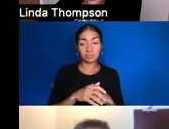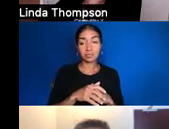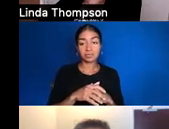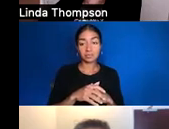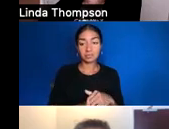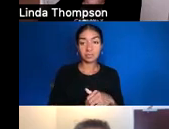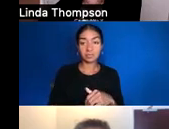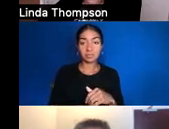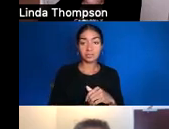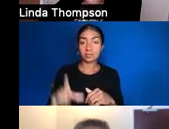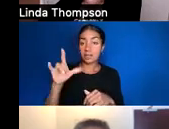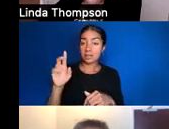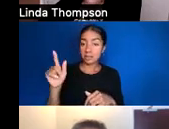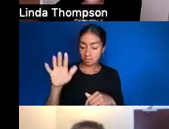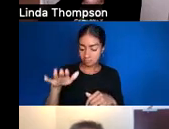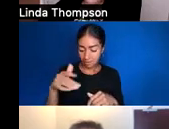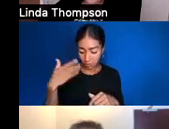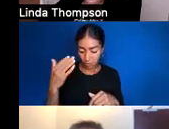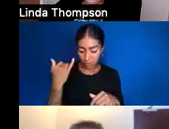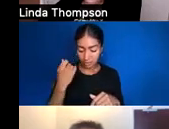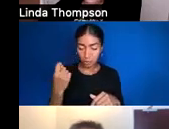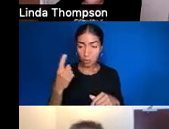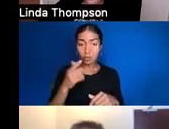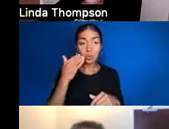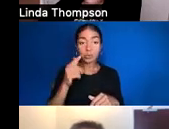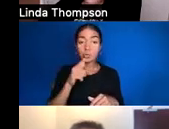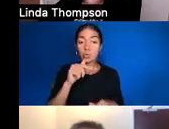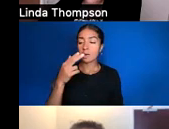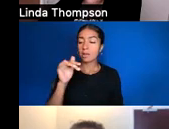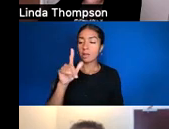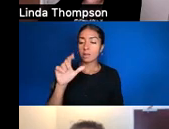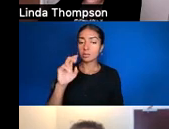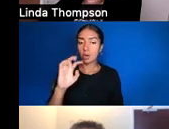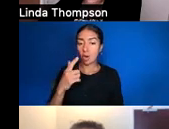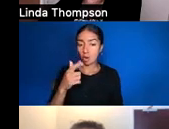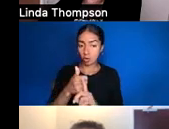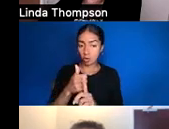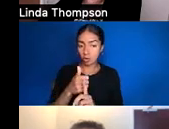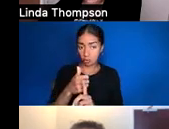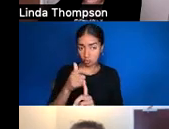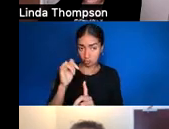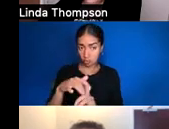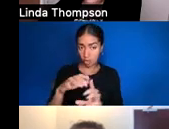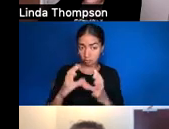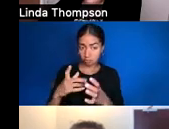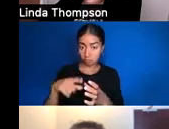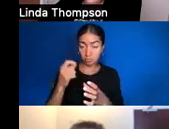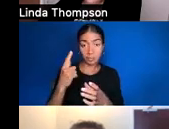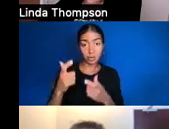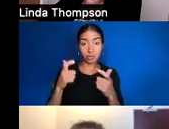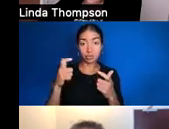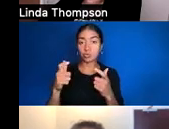I don't know if anybody knows who Hillsong is, but it's a huge organized